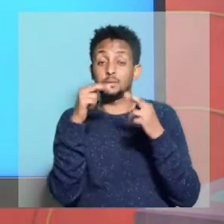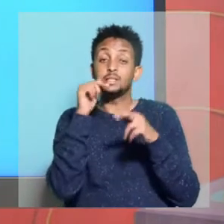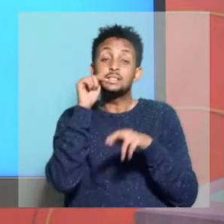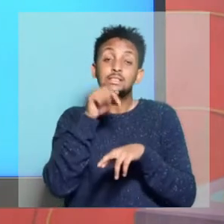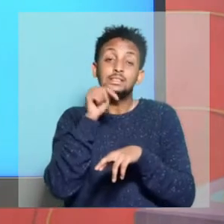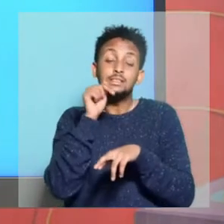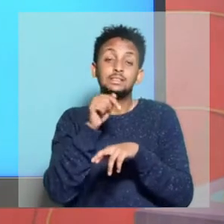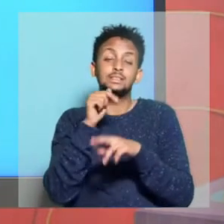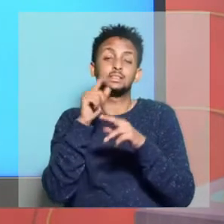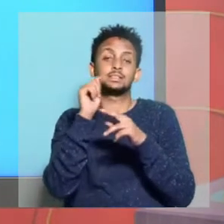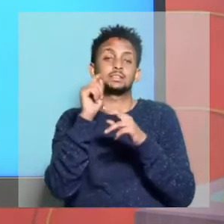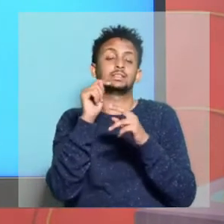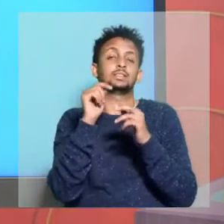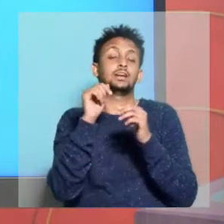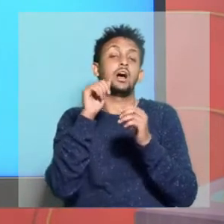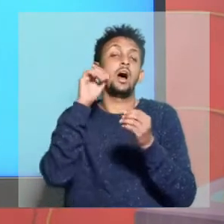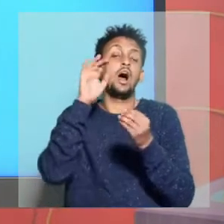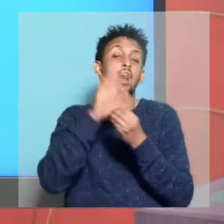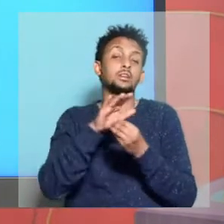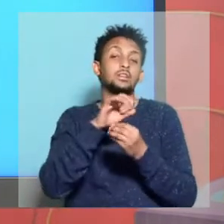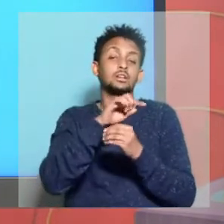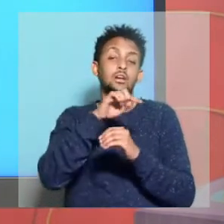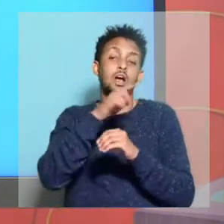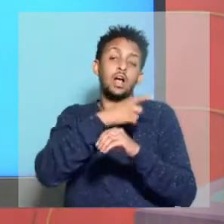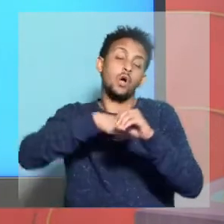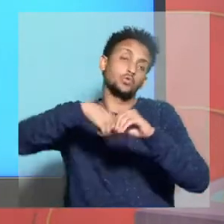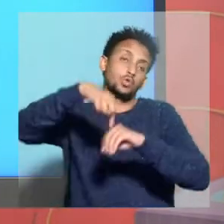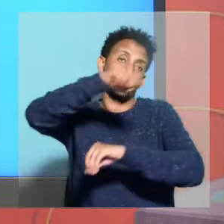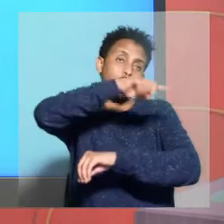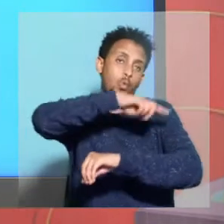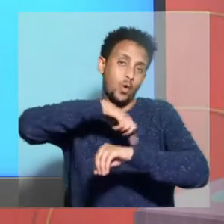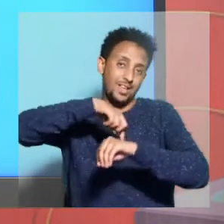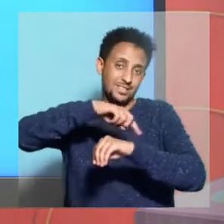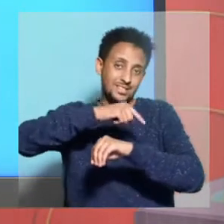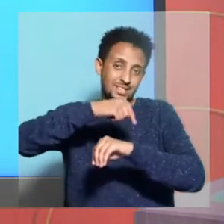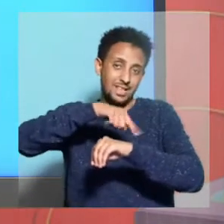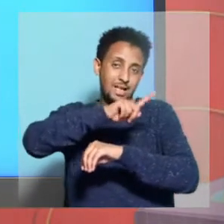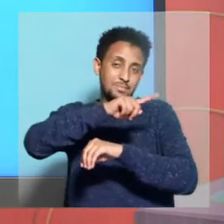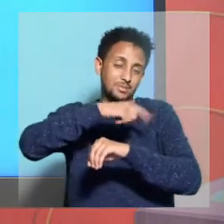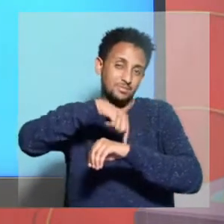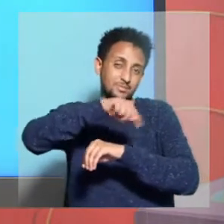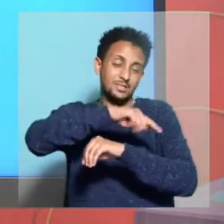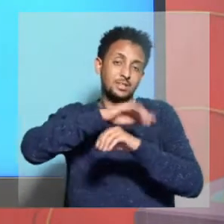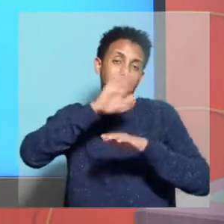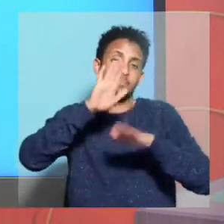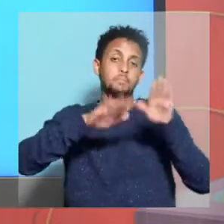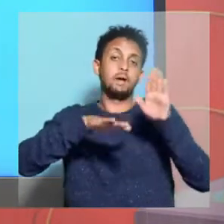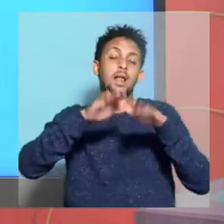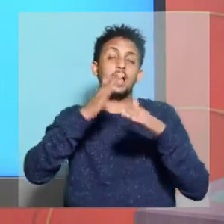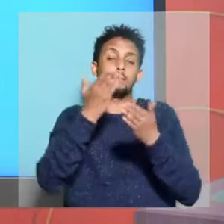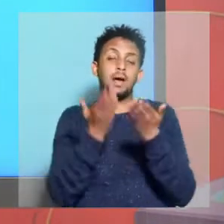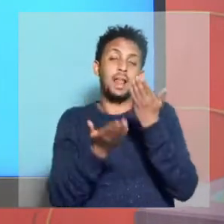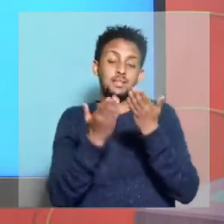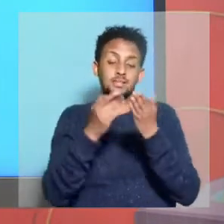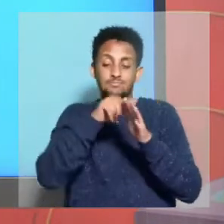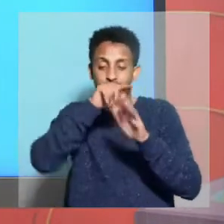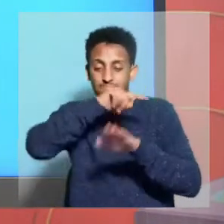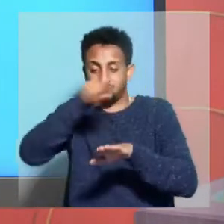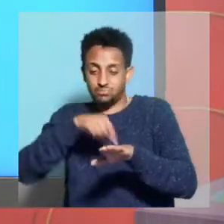and that tends to act counterclockwise. So counterclockwise torque must be balanced by